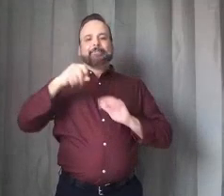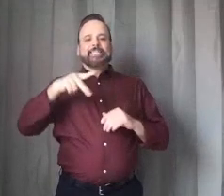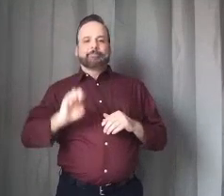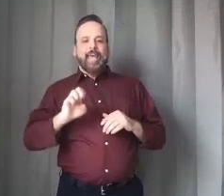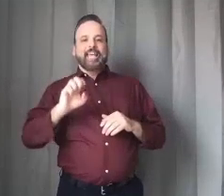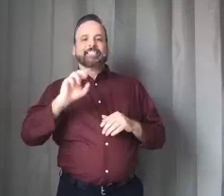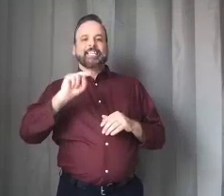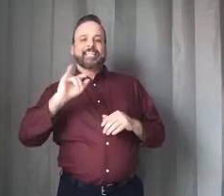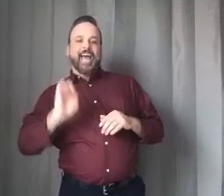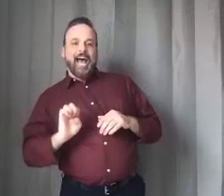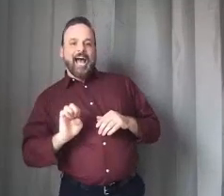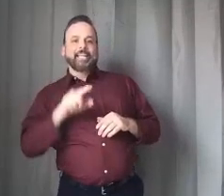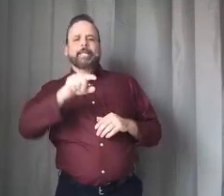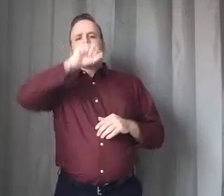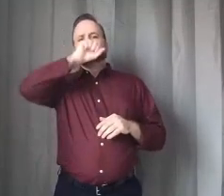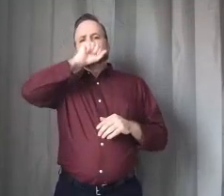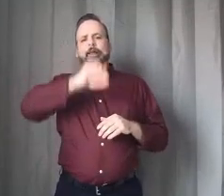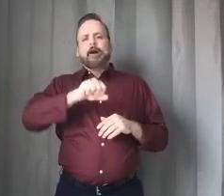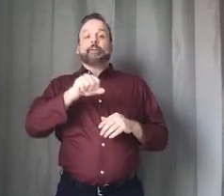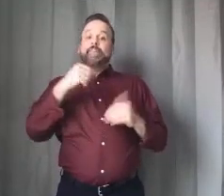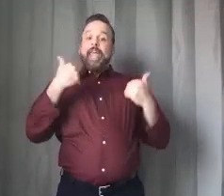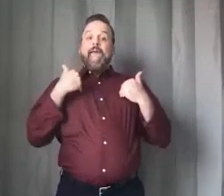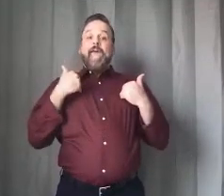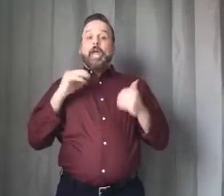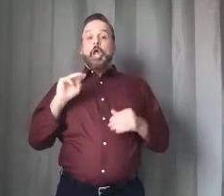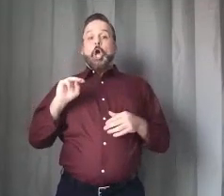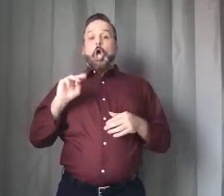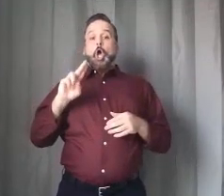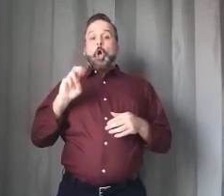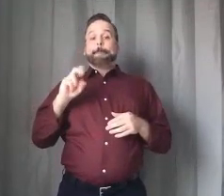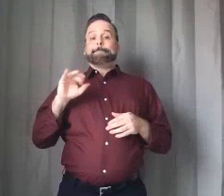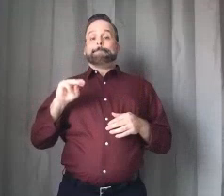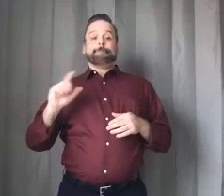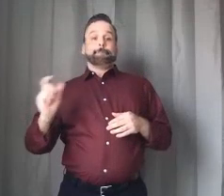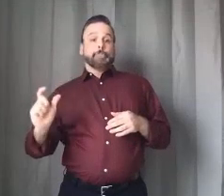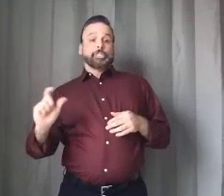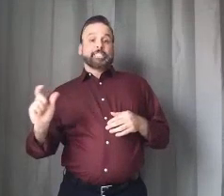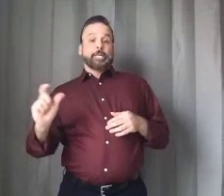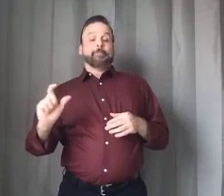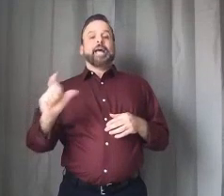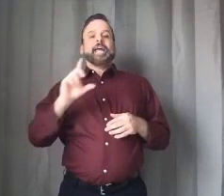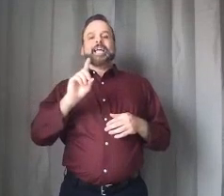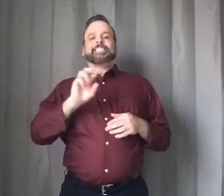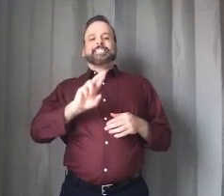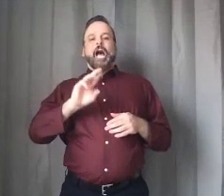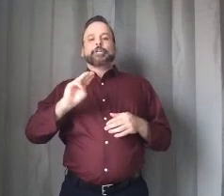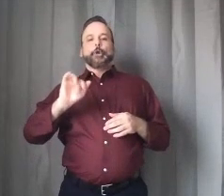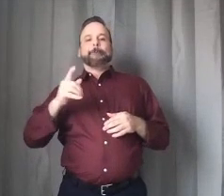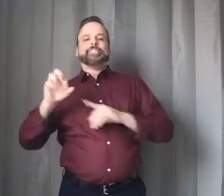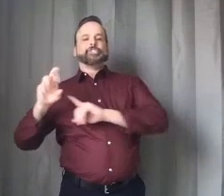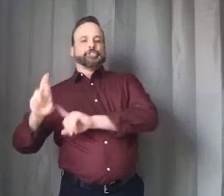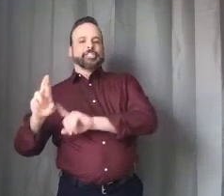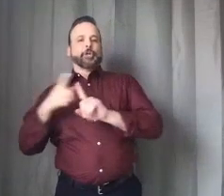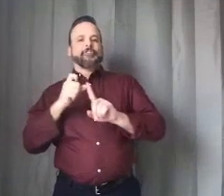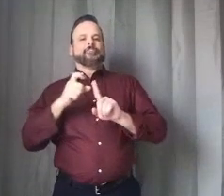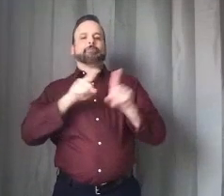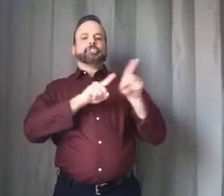Trek because he loved Dr. Bashir. And I used to have nightmares about Jabba the Hutt eating me when I was a